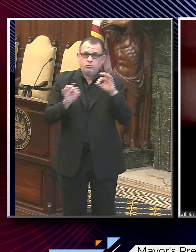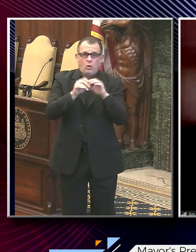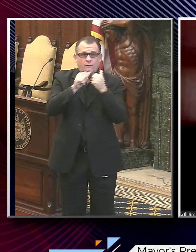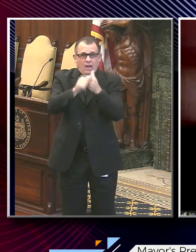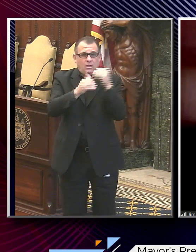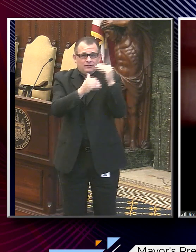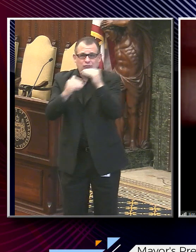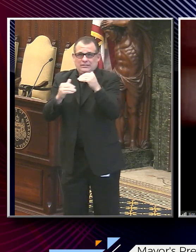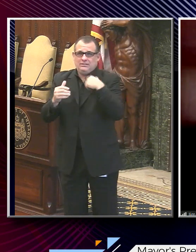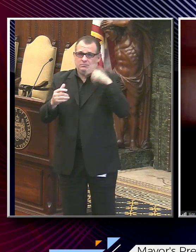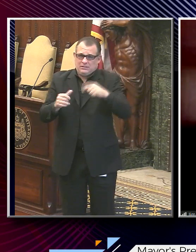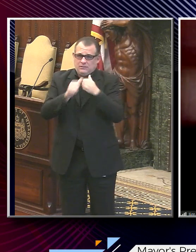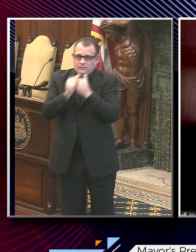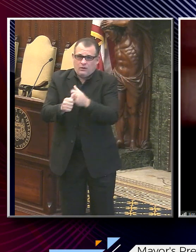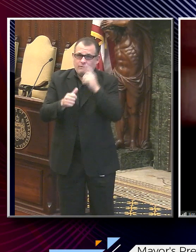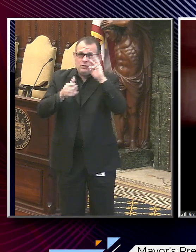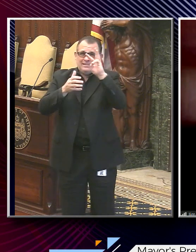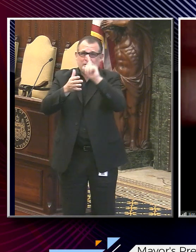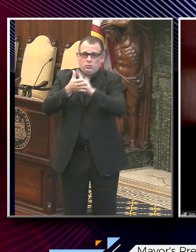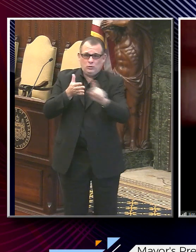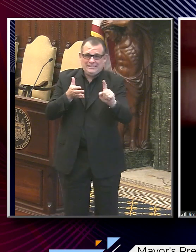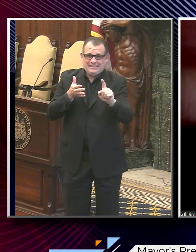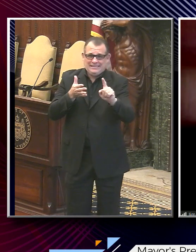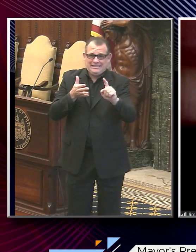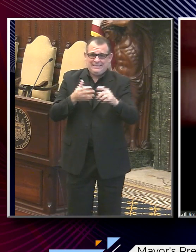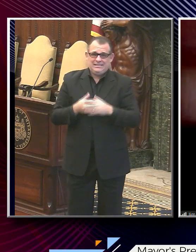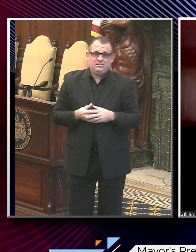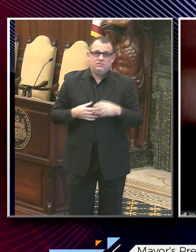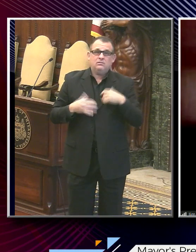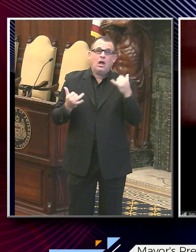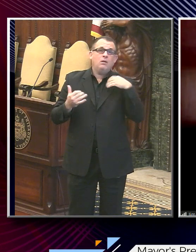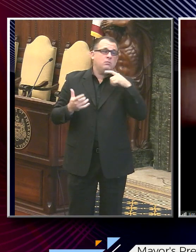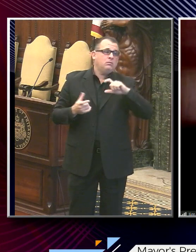weeks. And now, Dr. Farley, please.